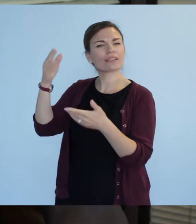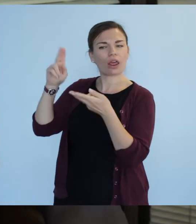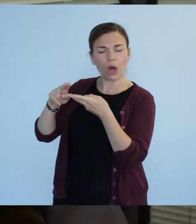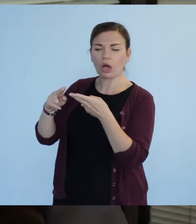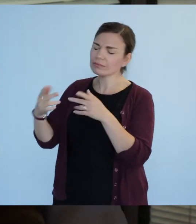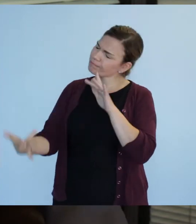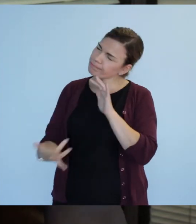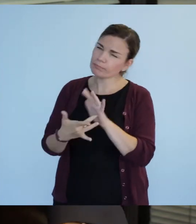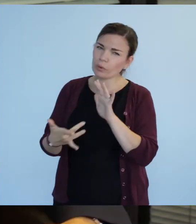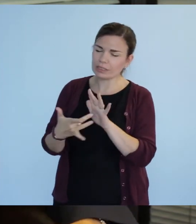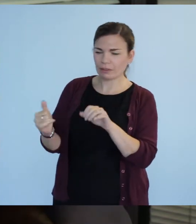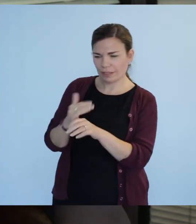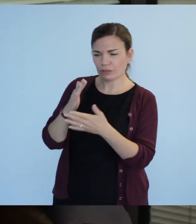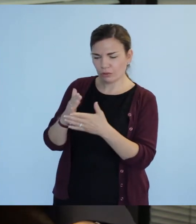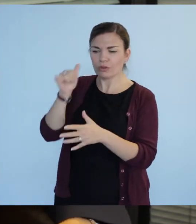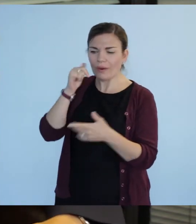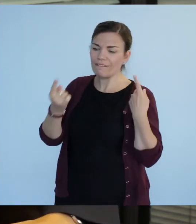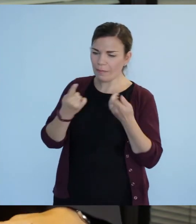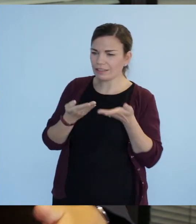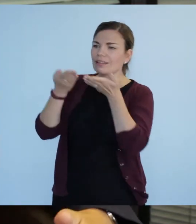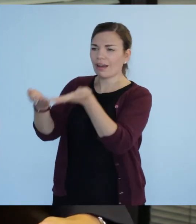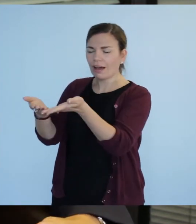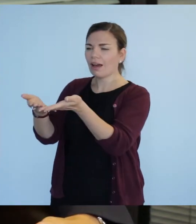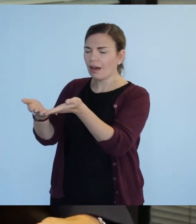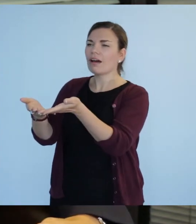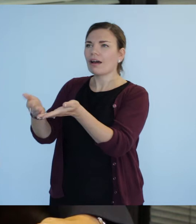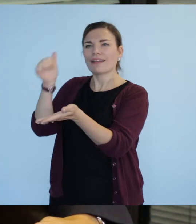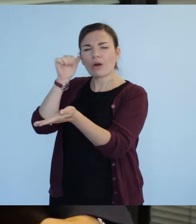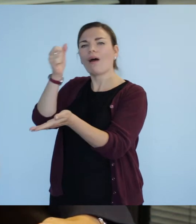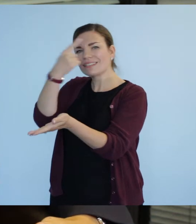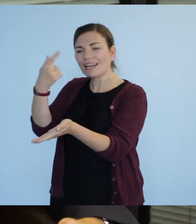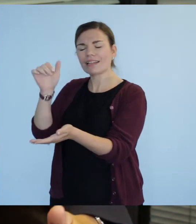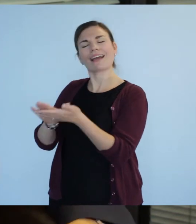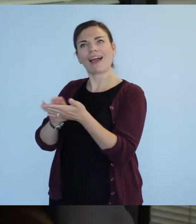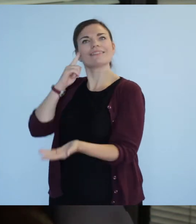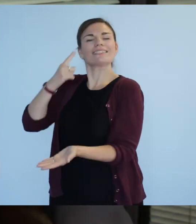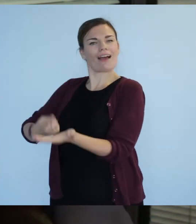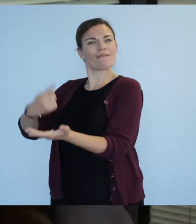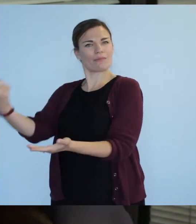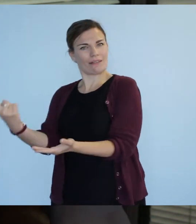absolutely key part of how people can make decisions with healthcare practitioners. So